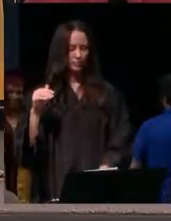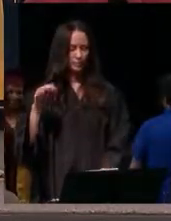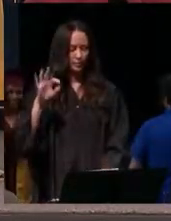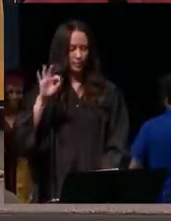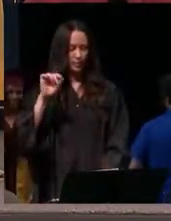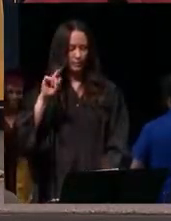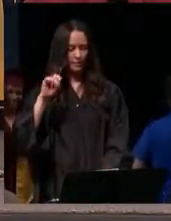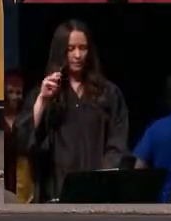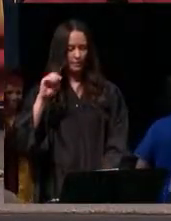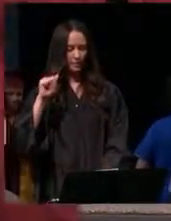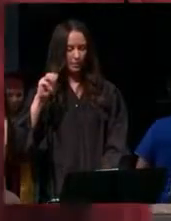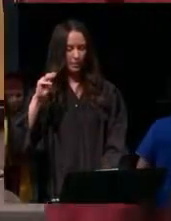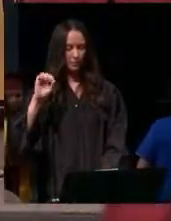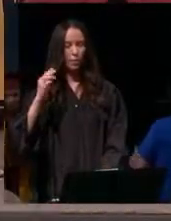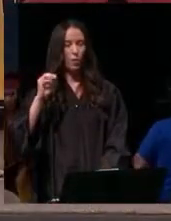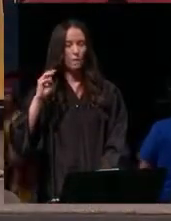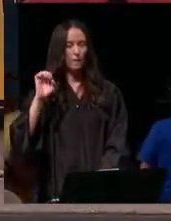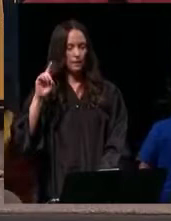Fatima Mohammed.